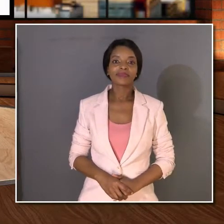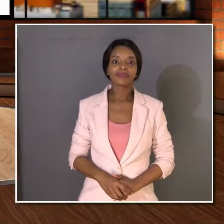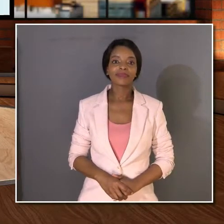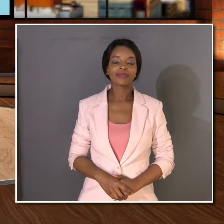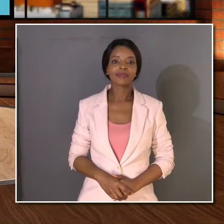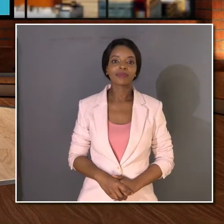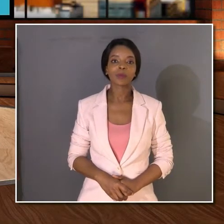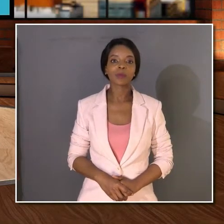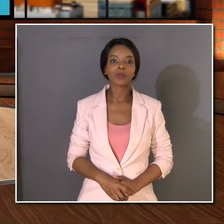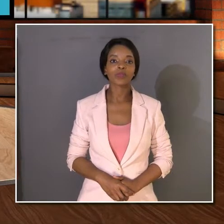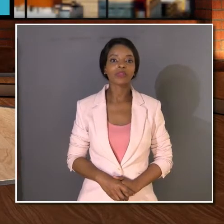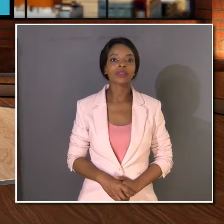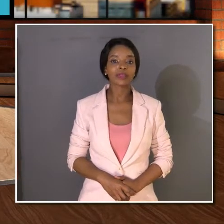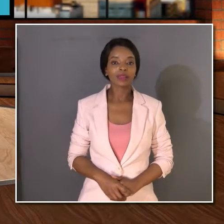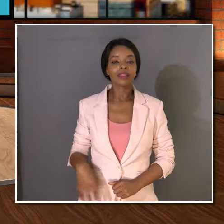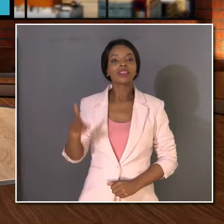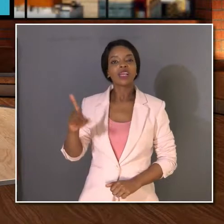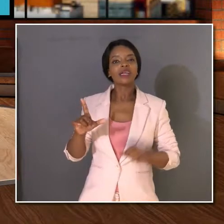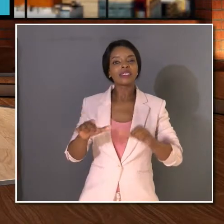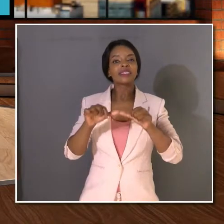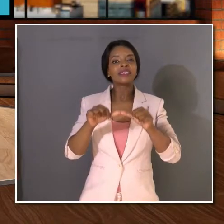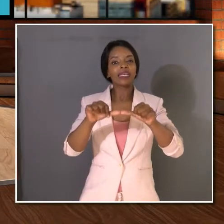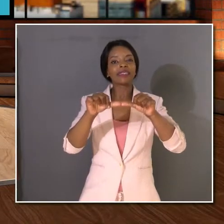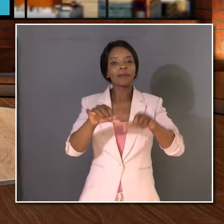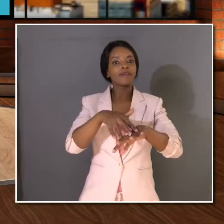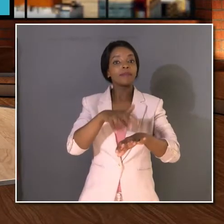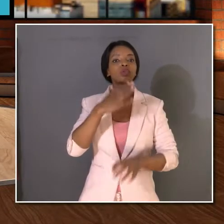Meat Naturally Sustainable Farming, Sarah.